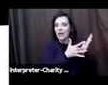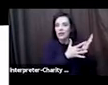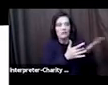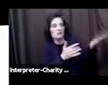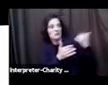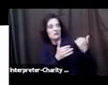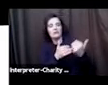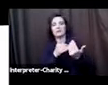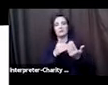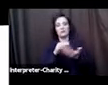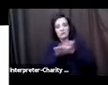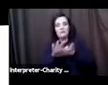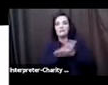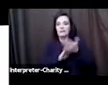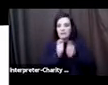help